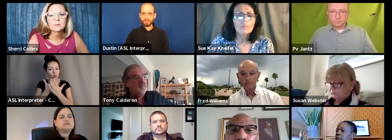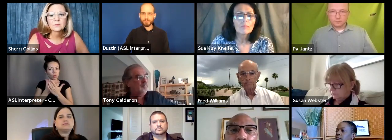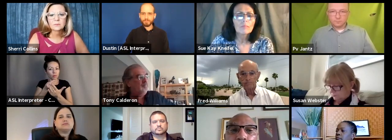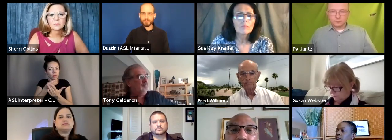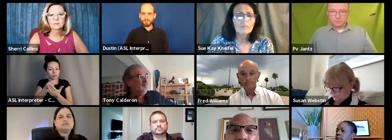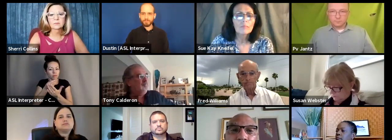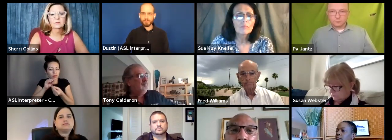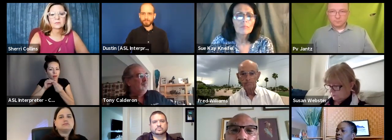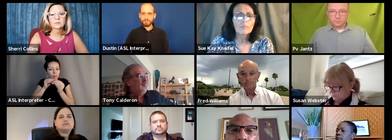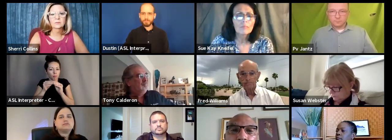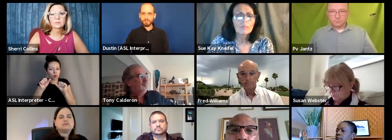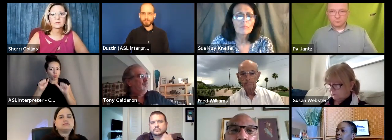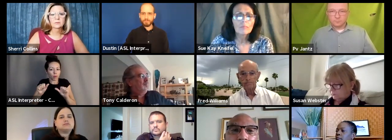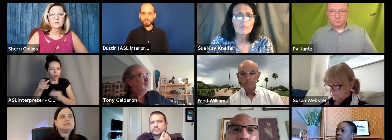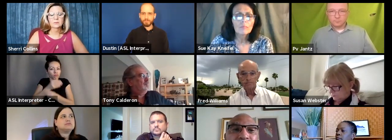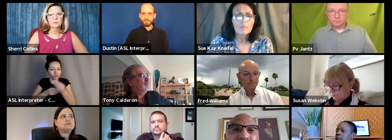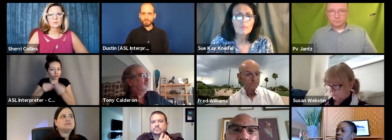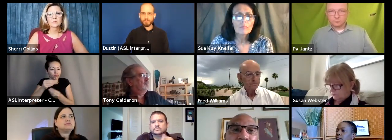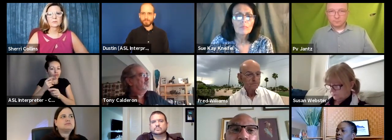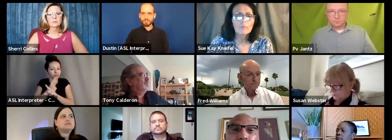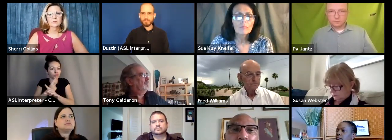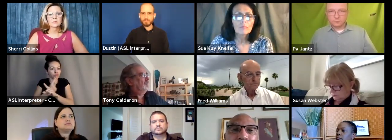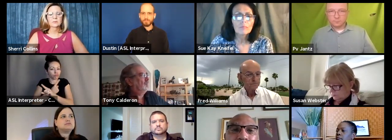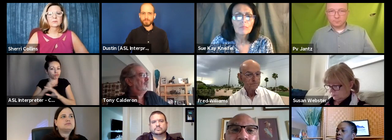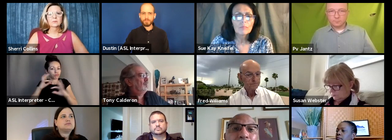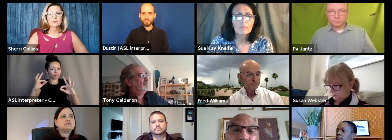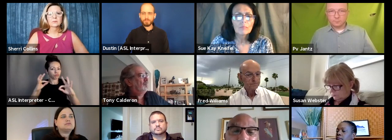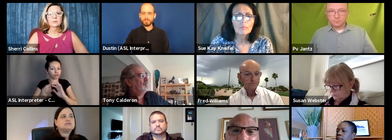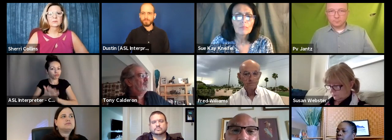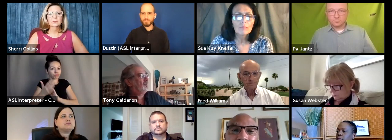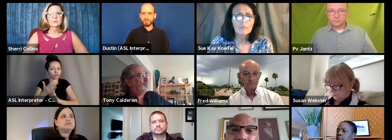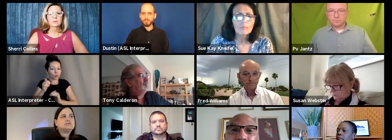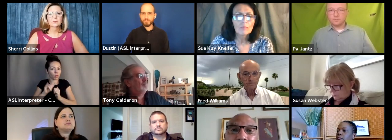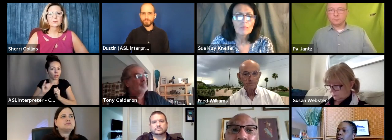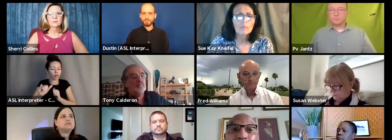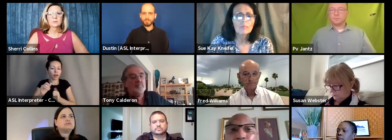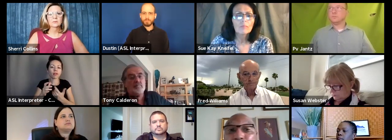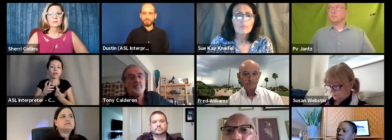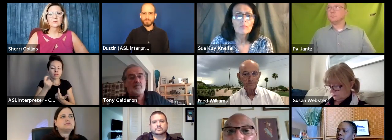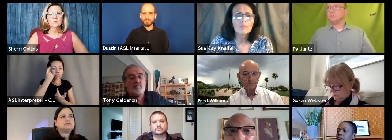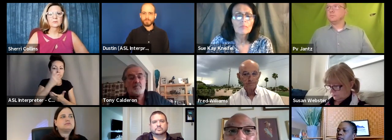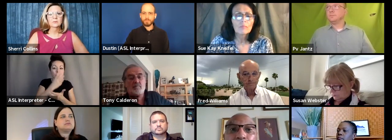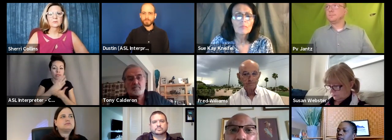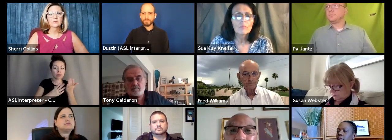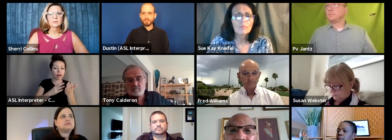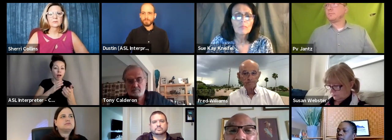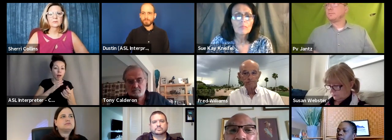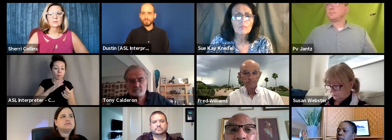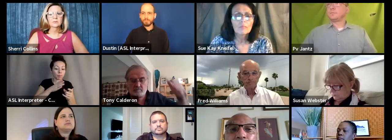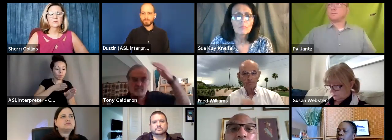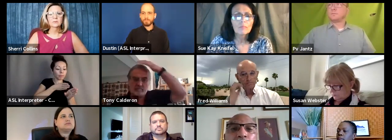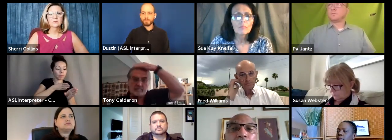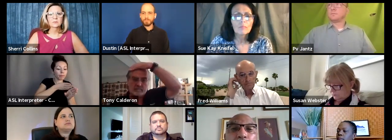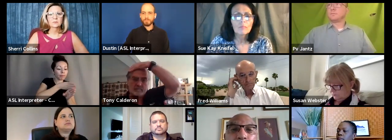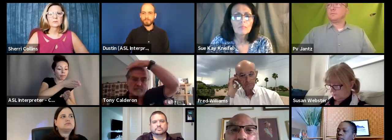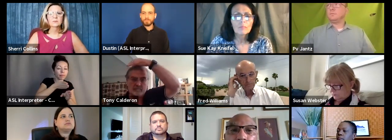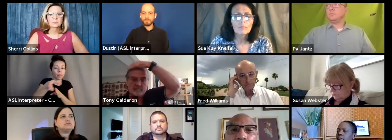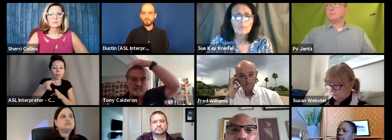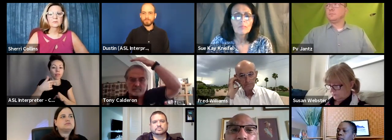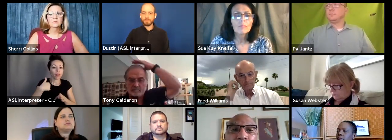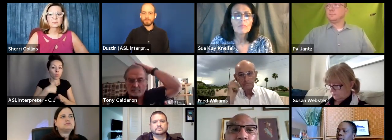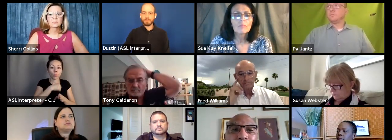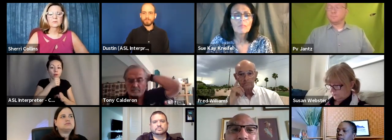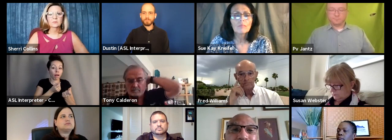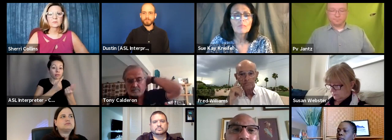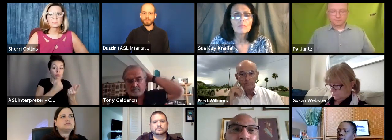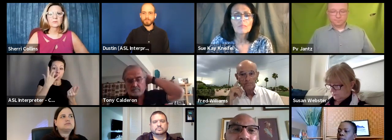on, even though a lot of areas we did not spend money in because we wasn't doing any traveling. And